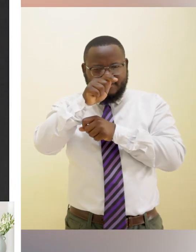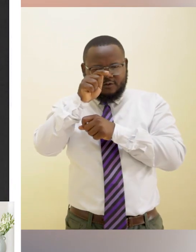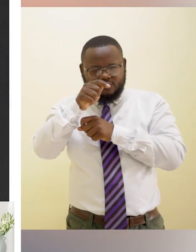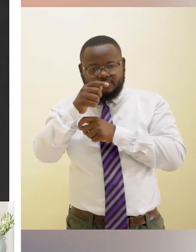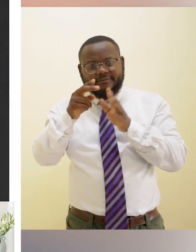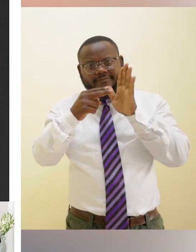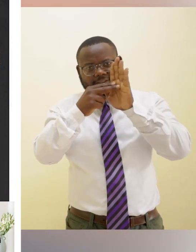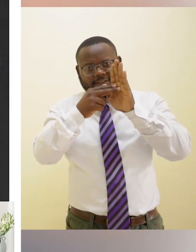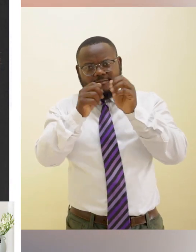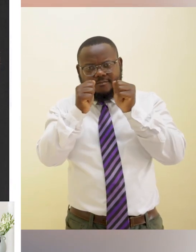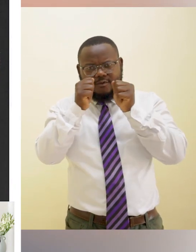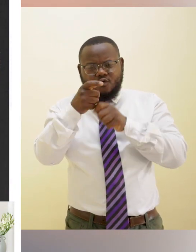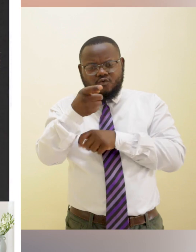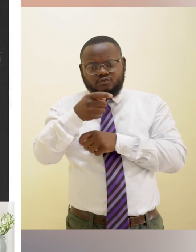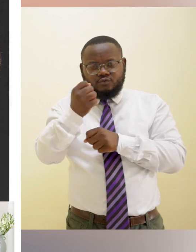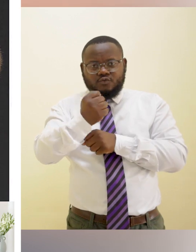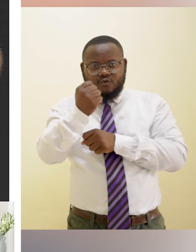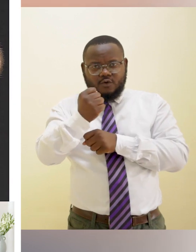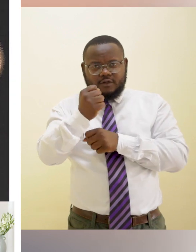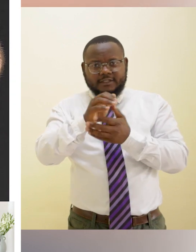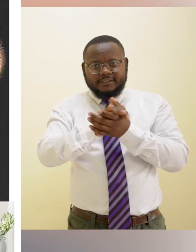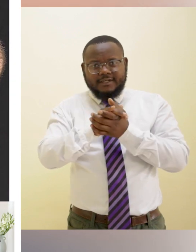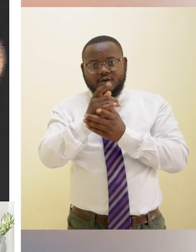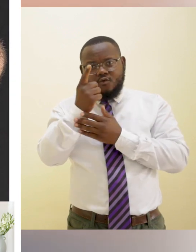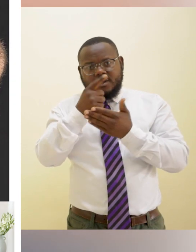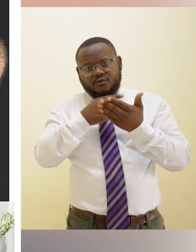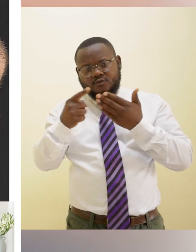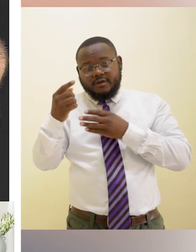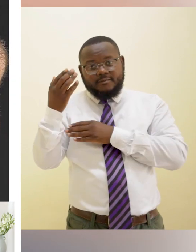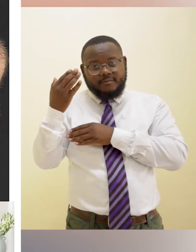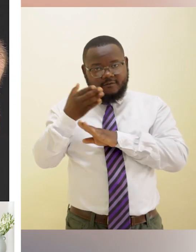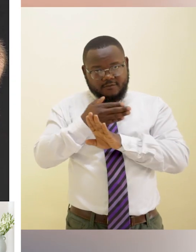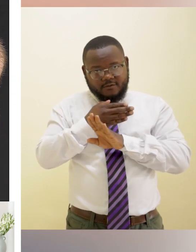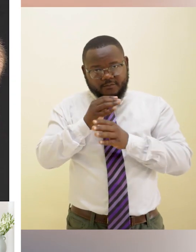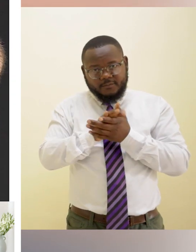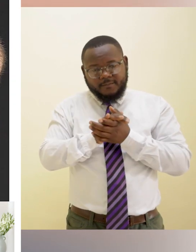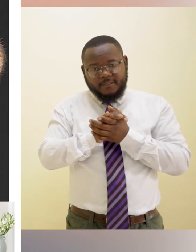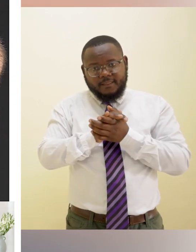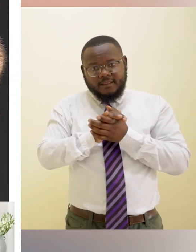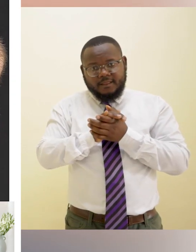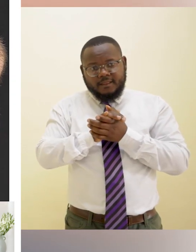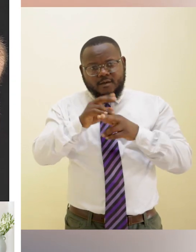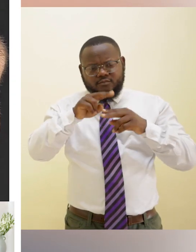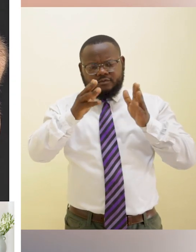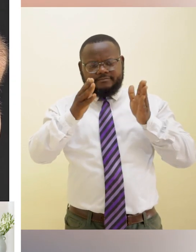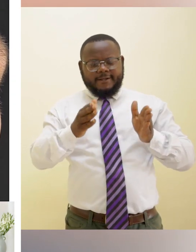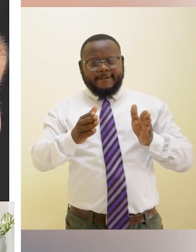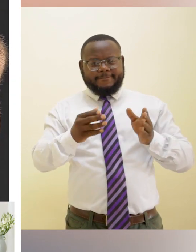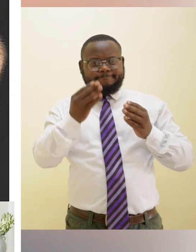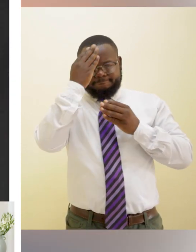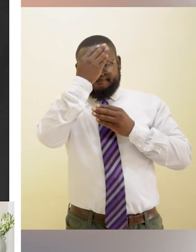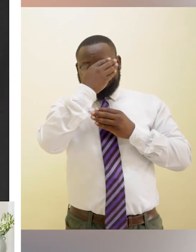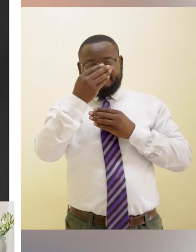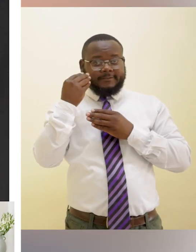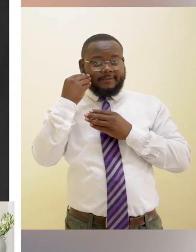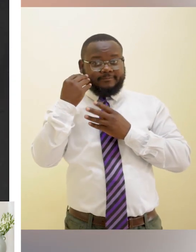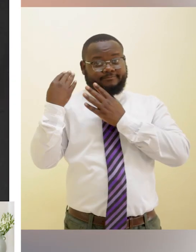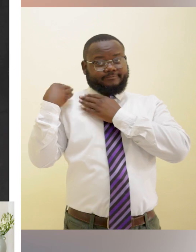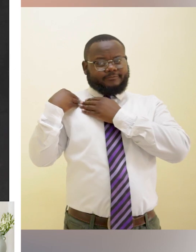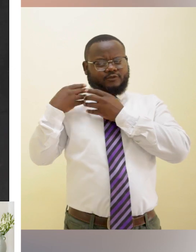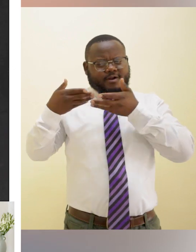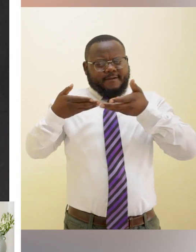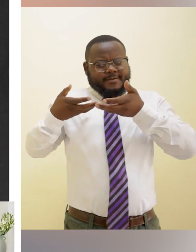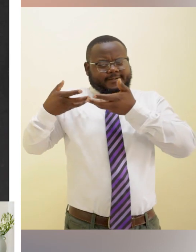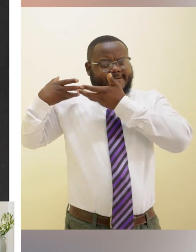drops such as cold cooking oil for 5-7 days prior. Sit the patient upright with a towel over their shoulder and a basin under